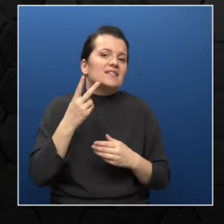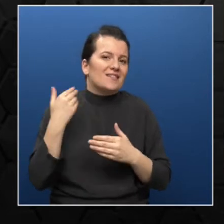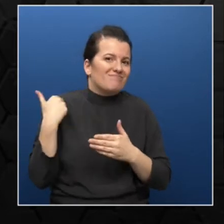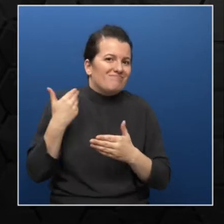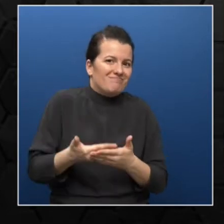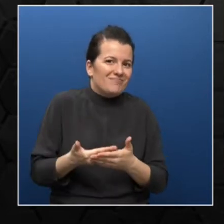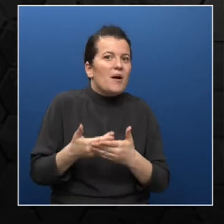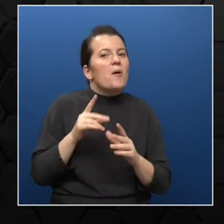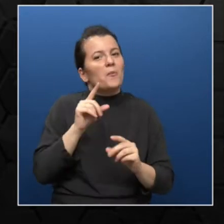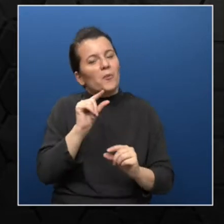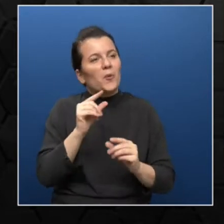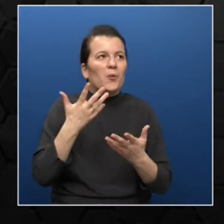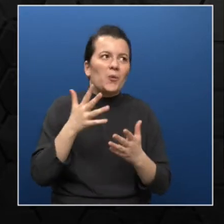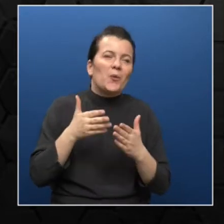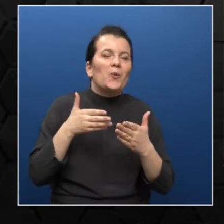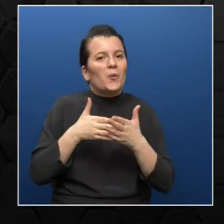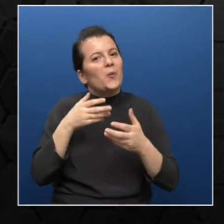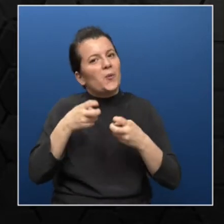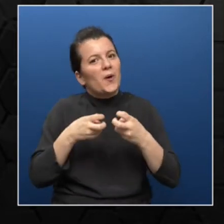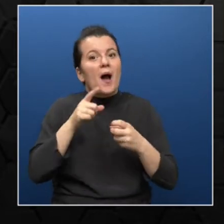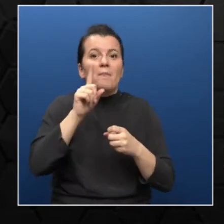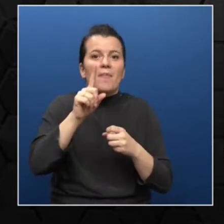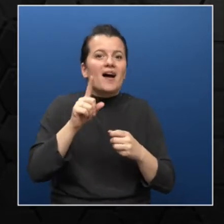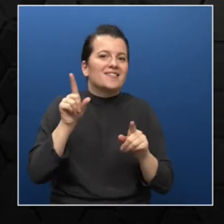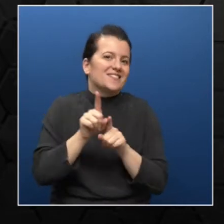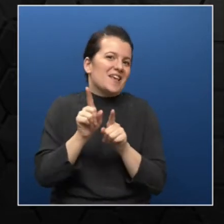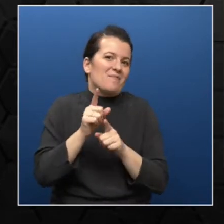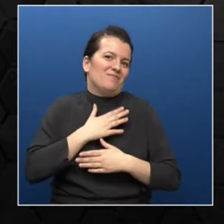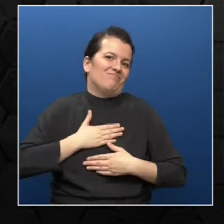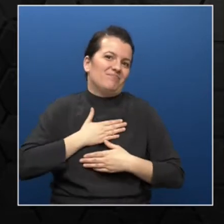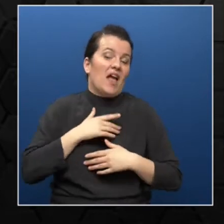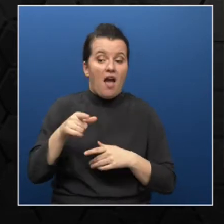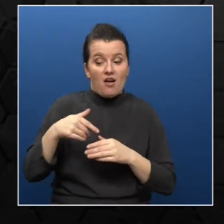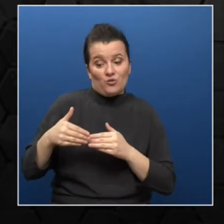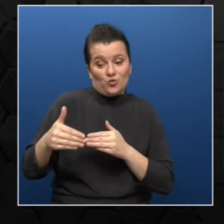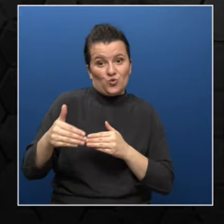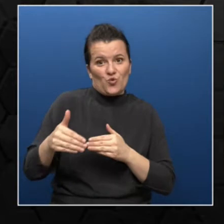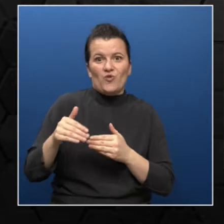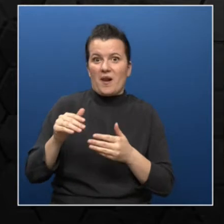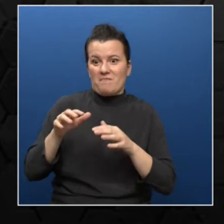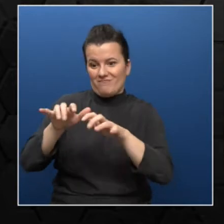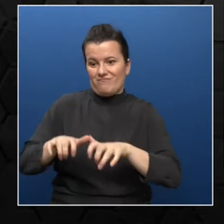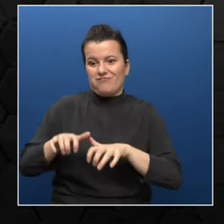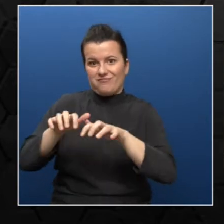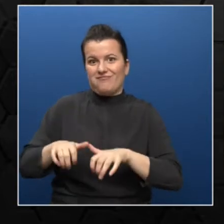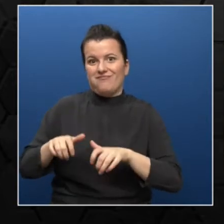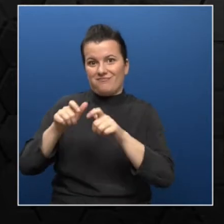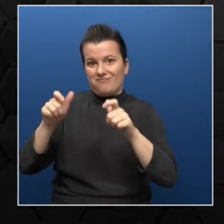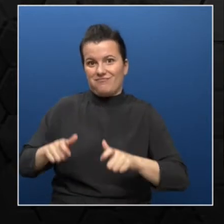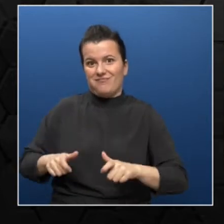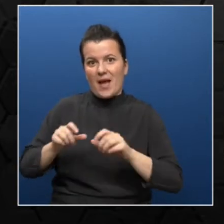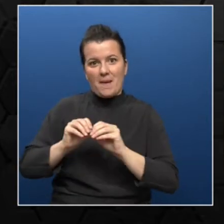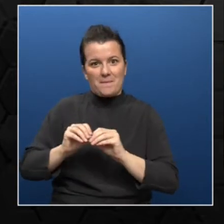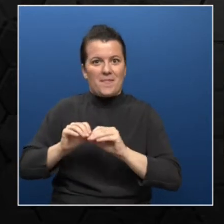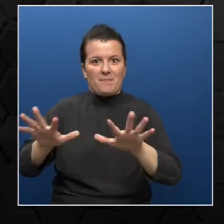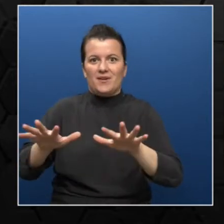looking forward to publishing my paper soon. Hopefully. Oh, that's awesome. Thanks. Thanks, Ananya, for your opinions